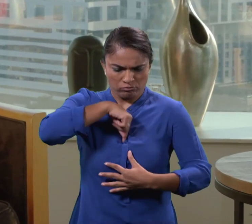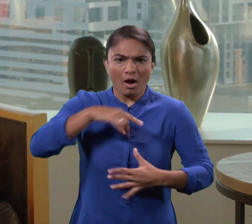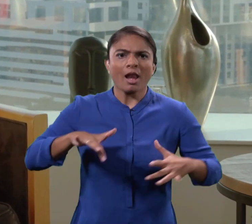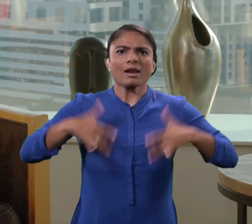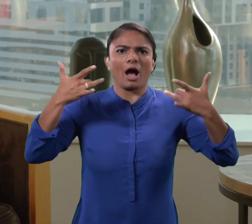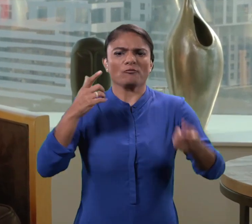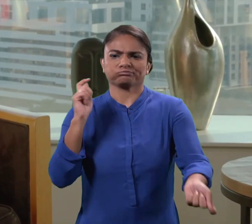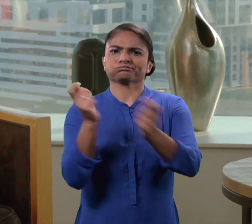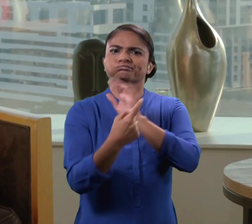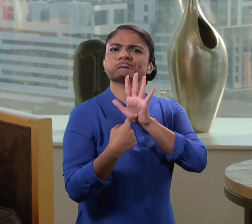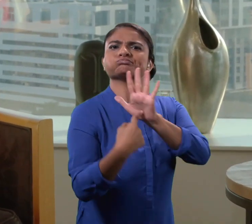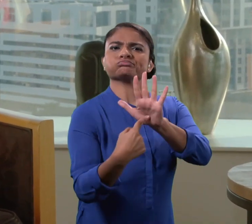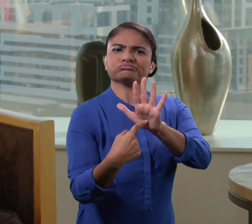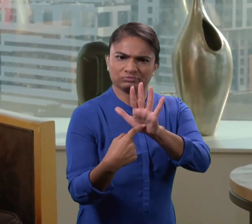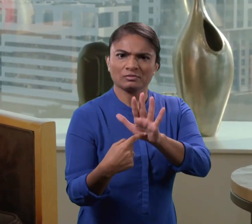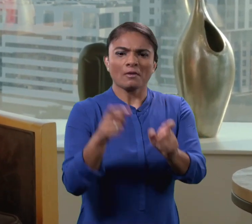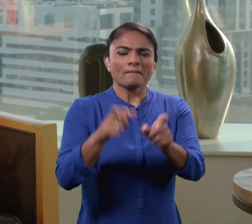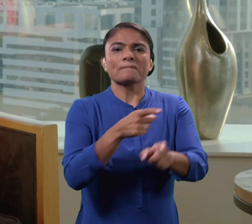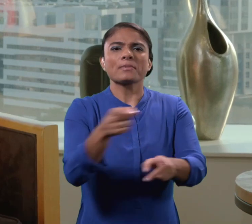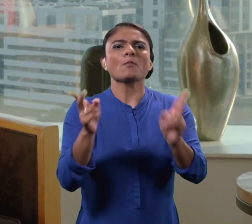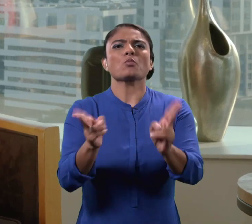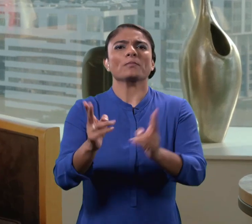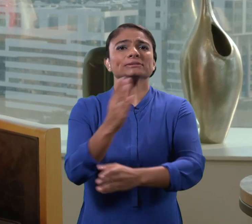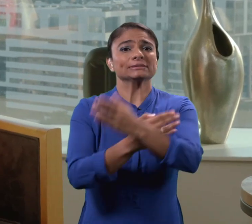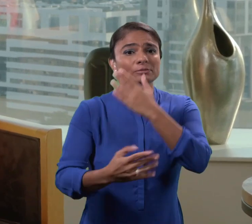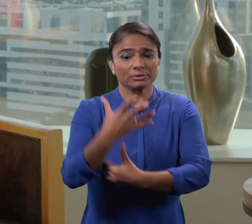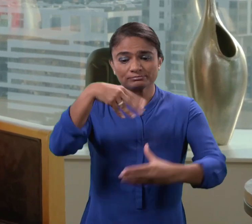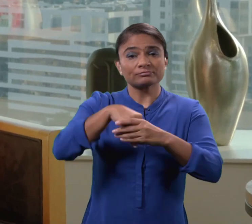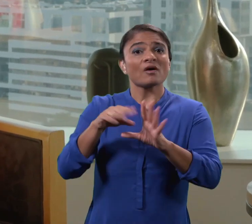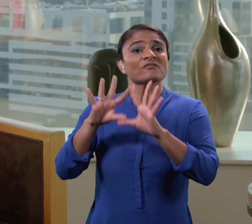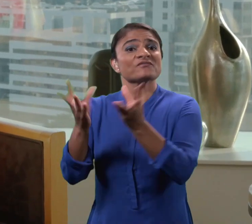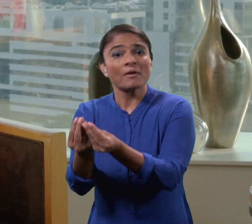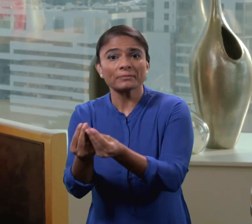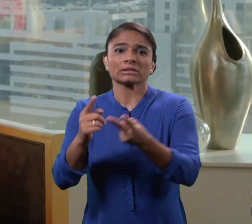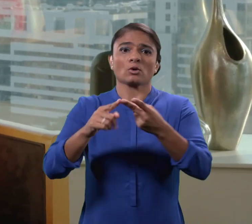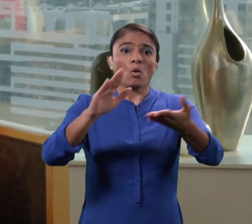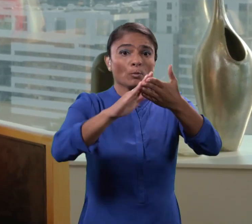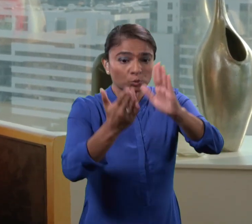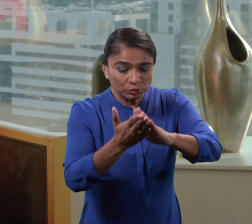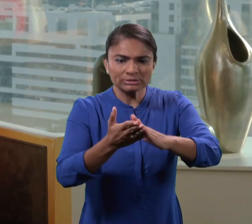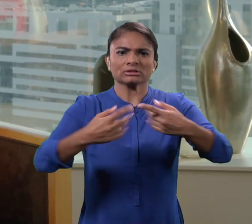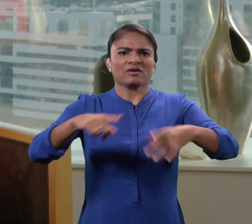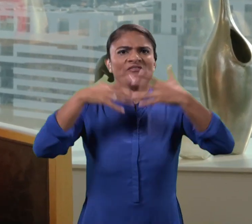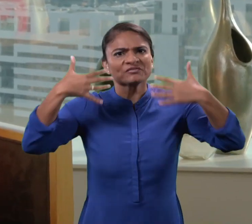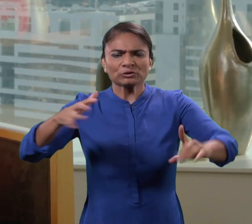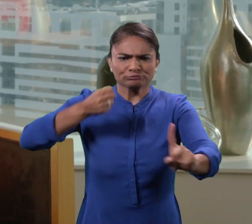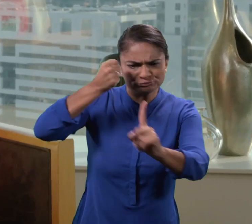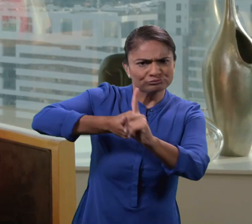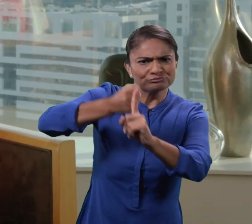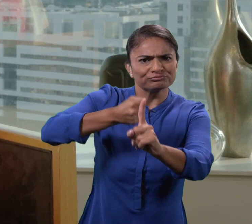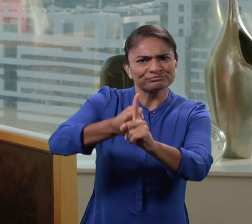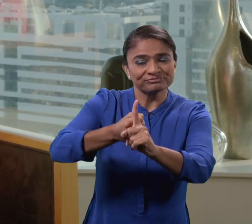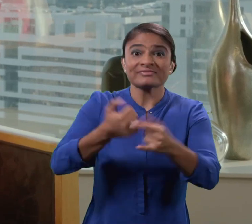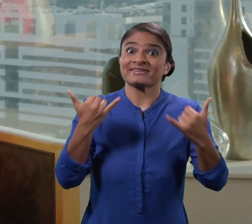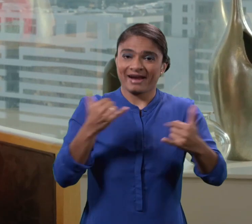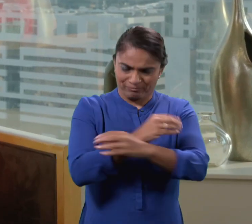praktyke en individue in die lewens van gewone persone met gestremthede, hul gesinne en gemeenskappe in Hebreë het uitlig en